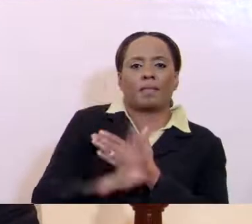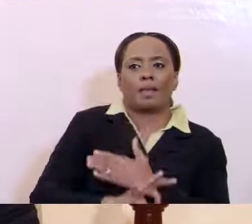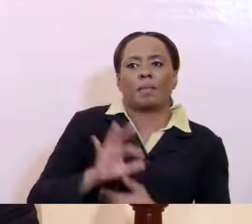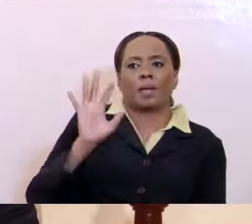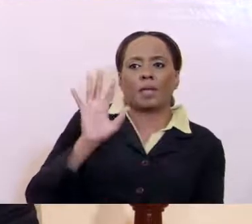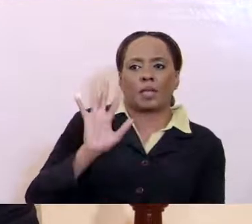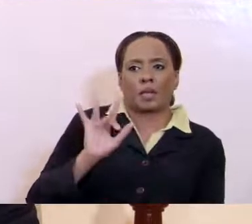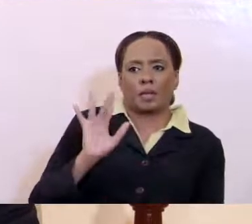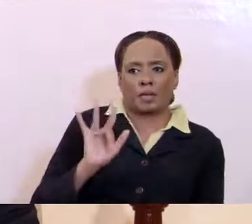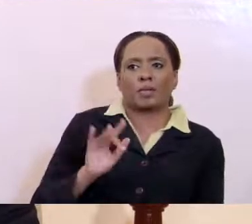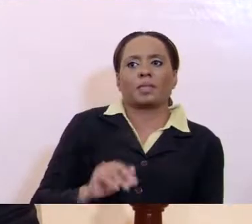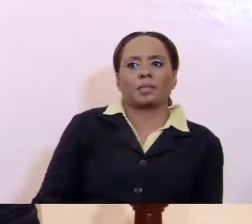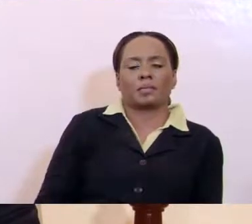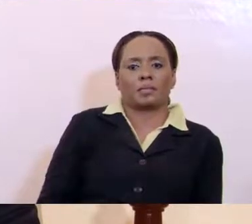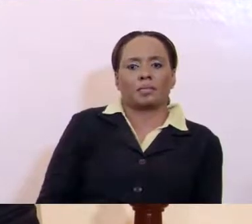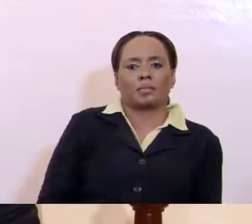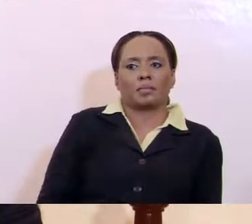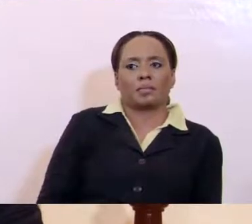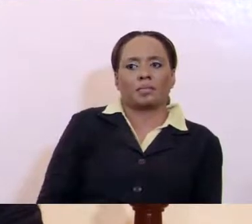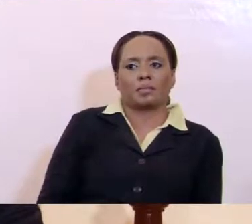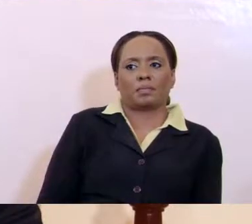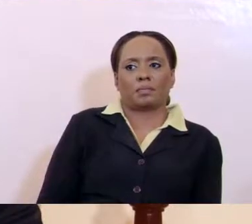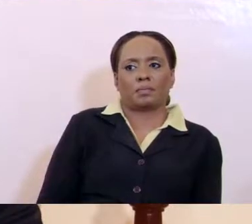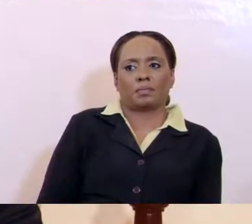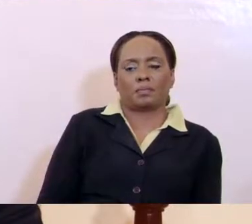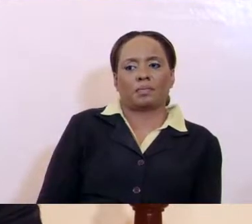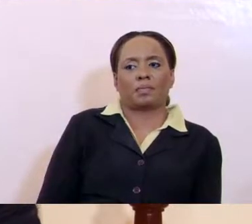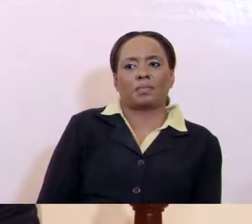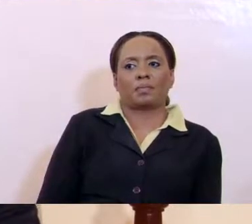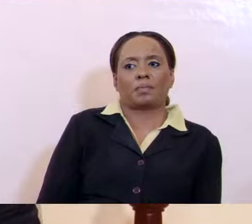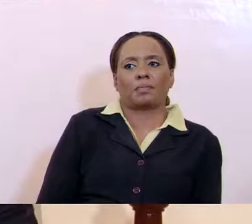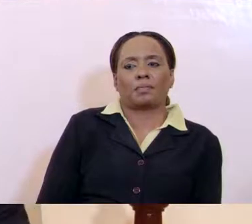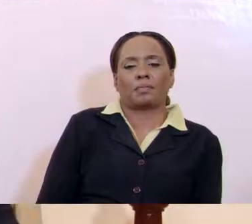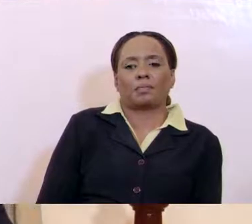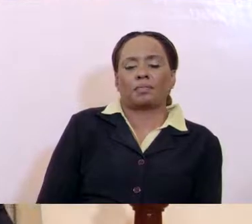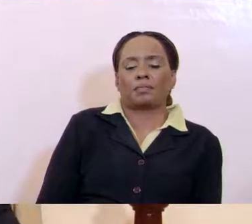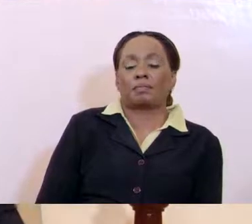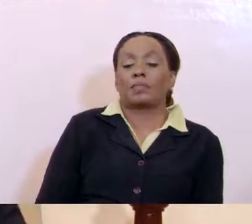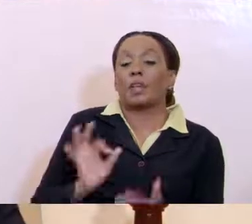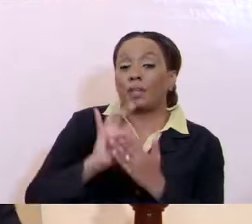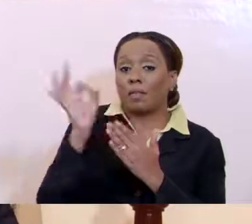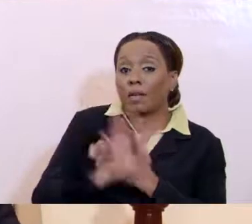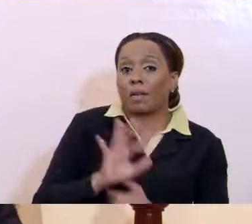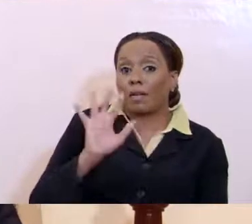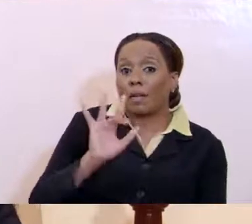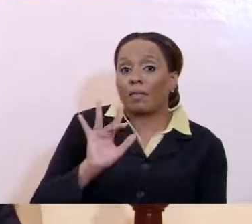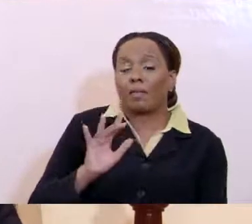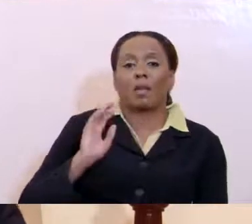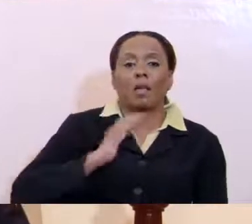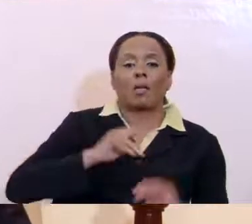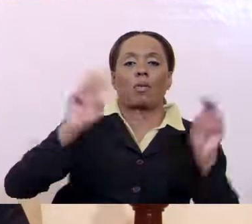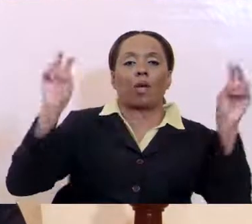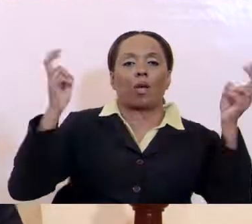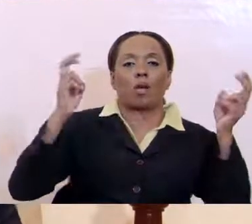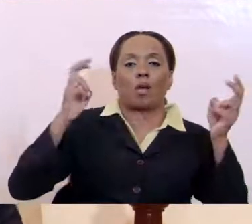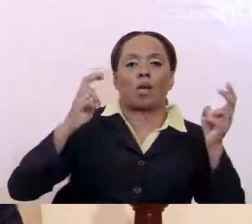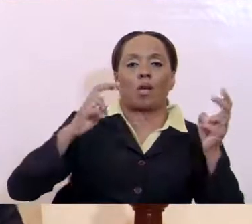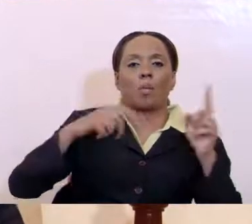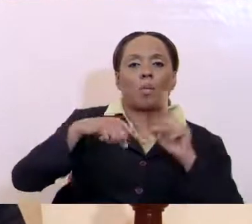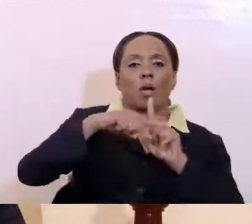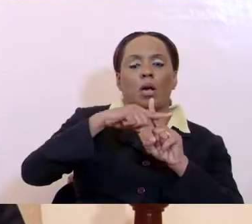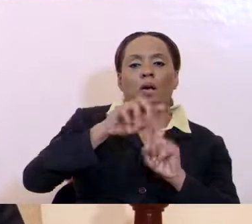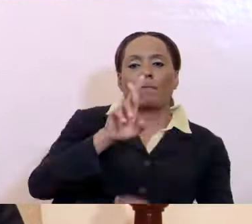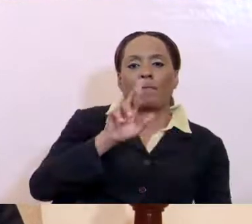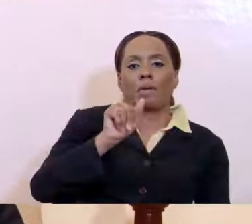what the positivity rate was. Right. The daily positivity rate would be what, right? Right. So the positivity rate based on the